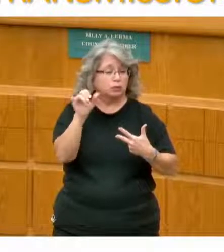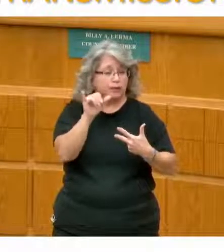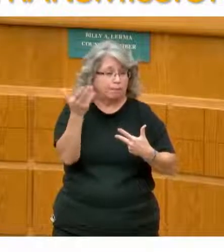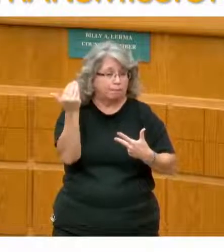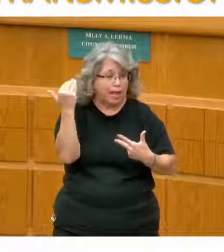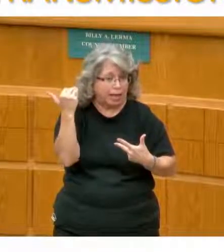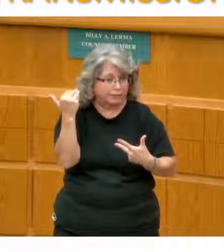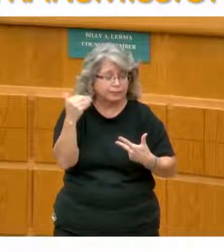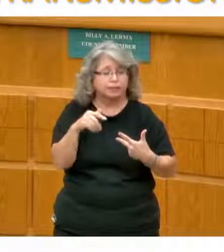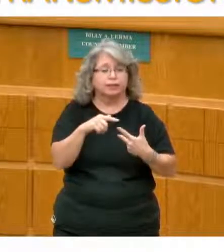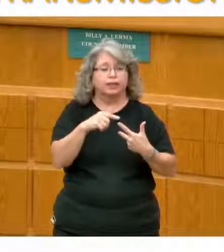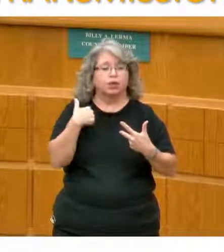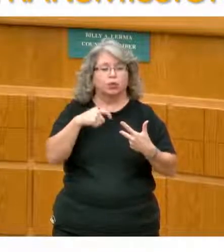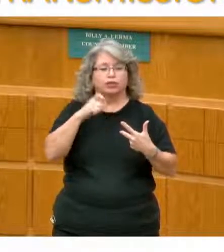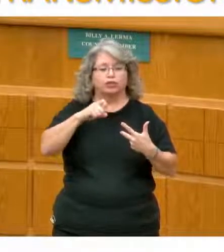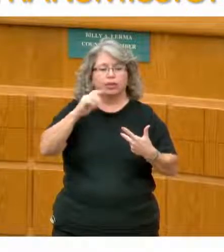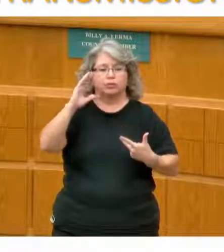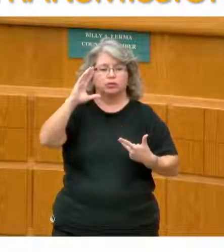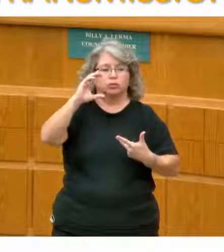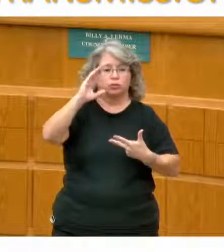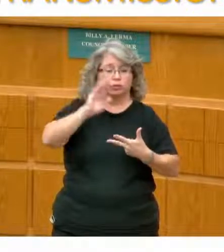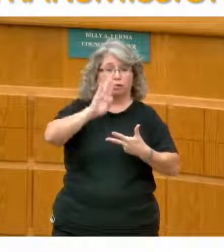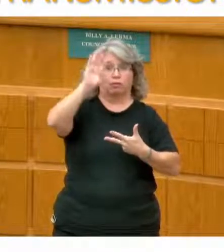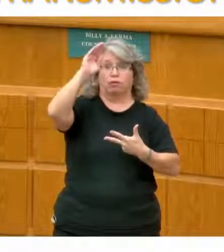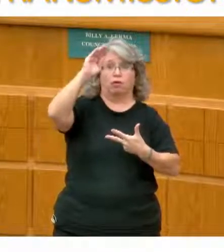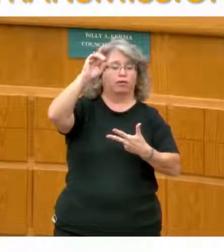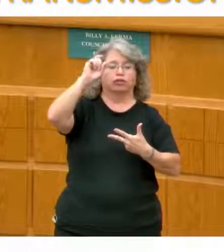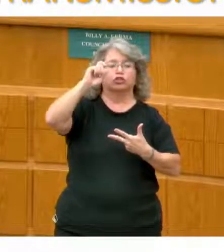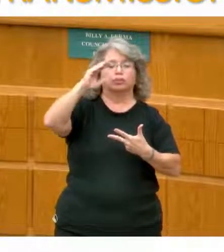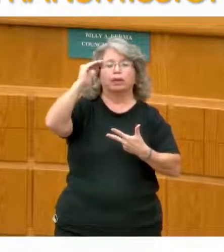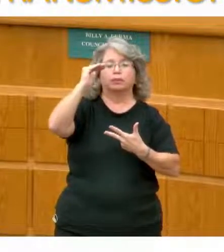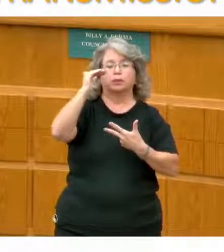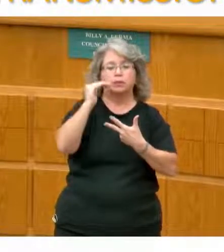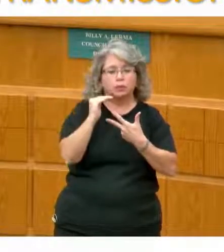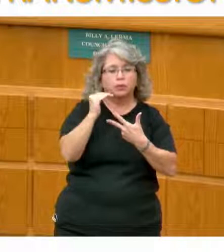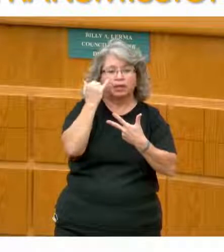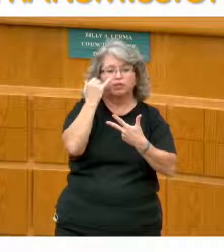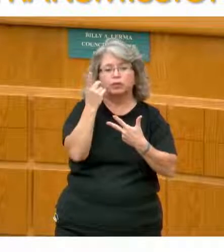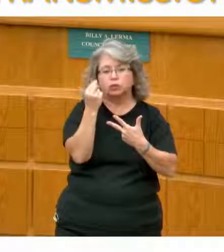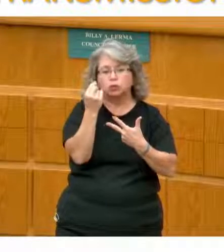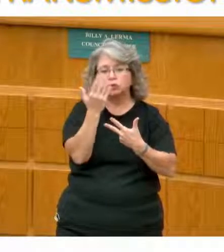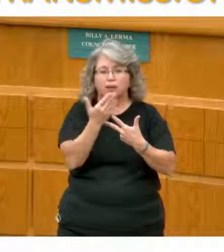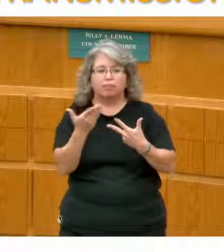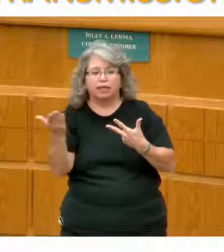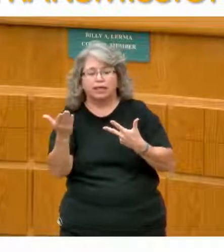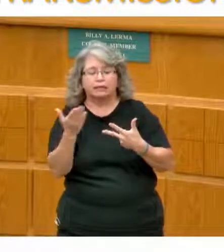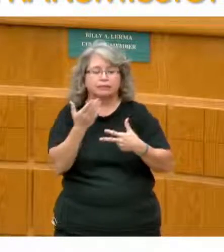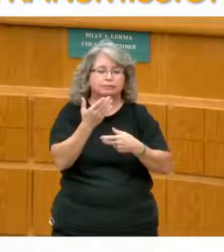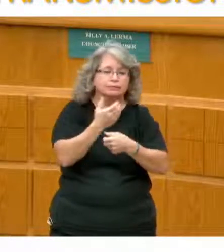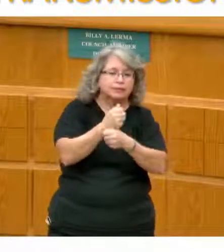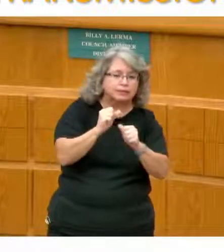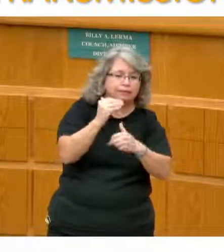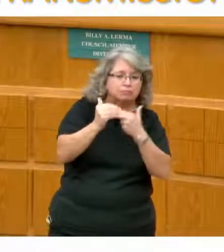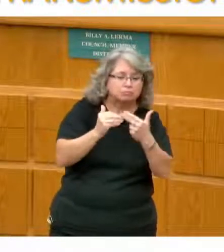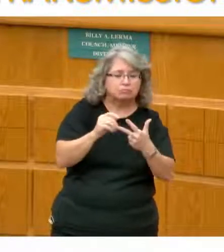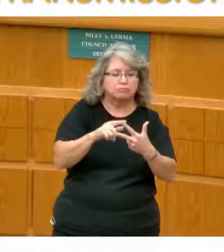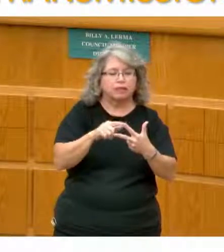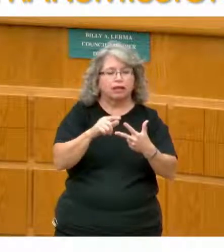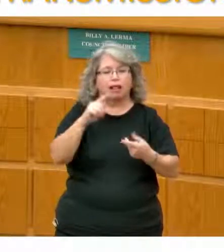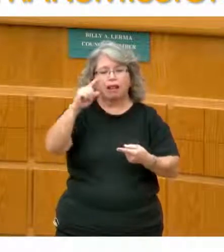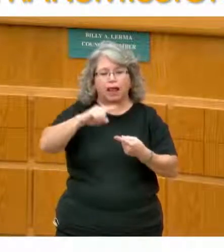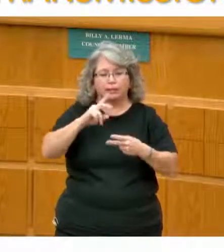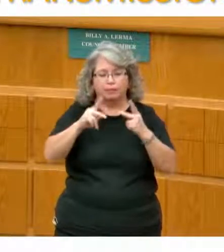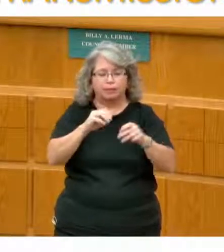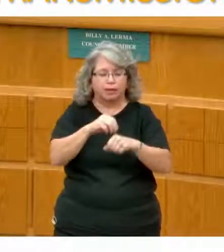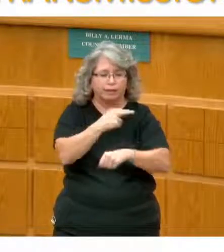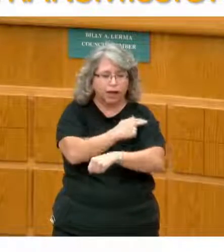curve down to something much lower. And if we crush the curve down to something much lower, then less people get hospitalized,